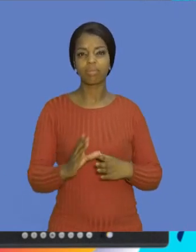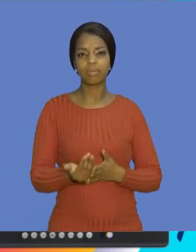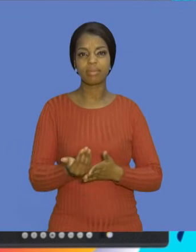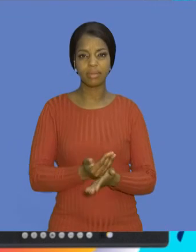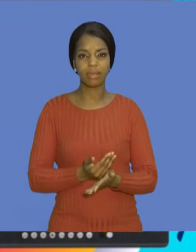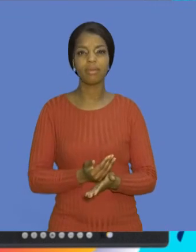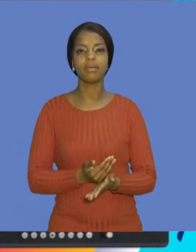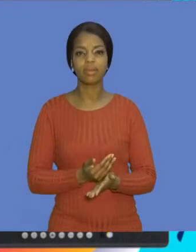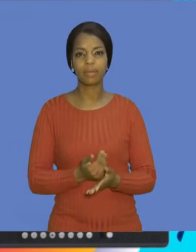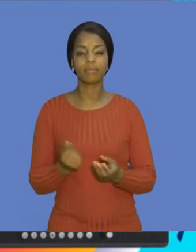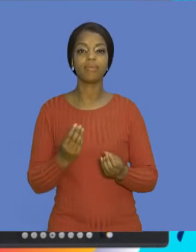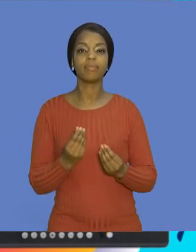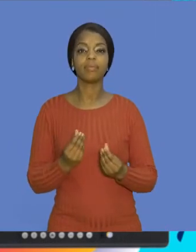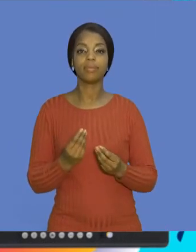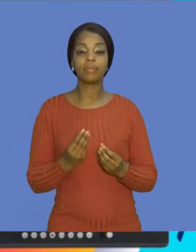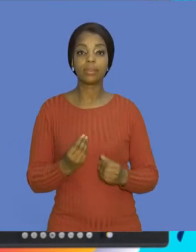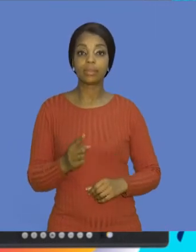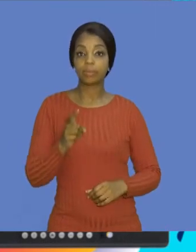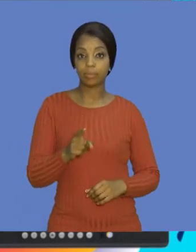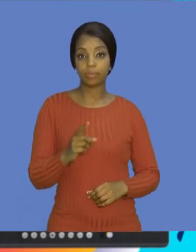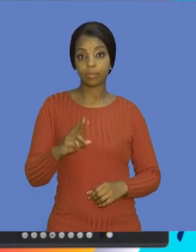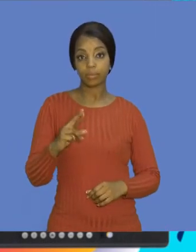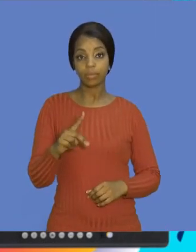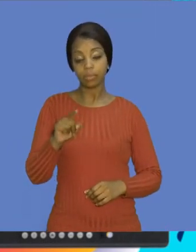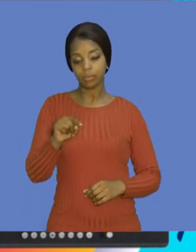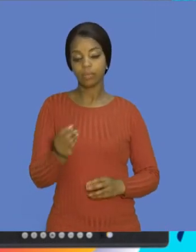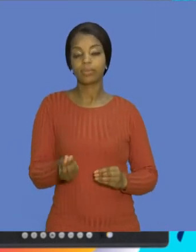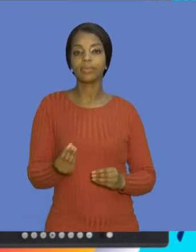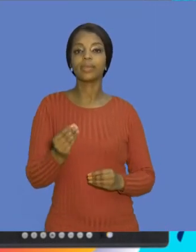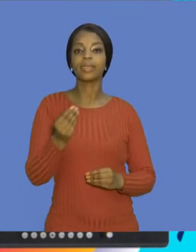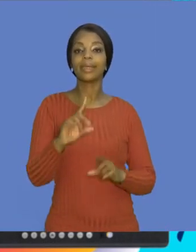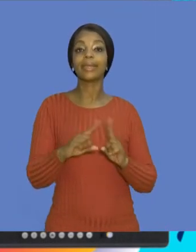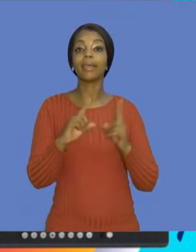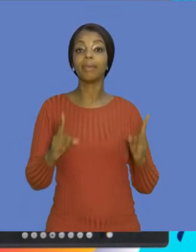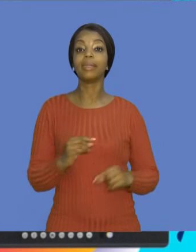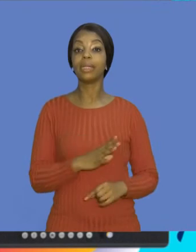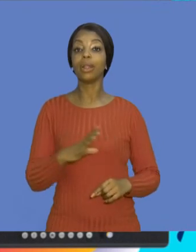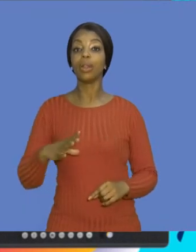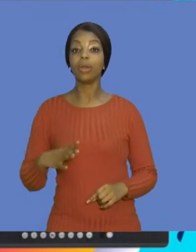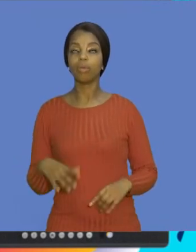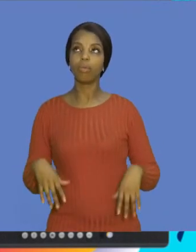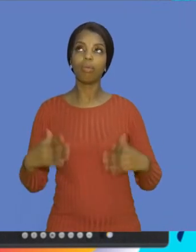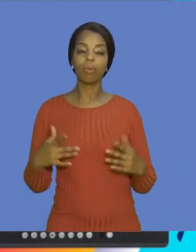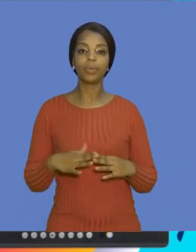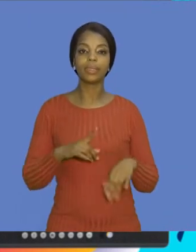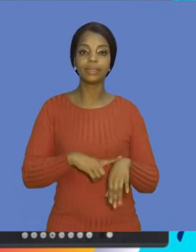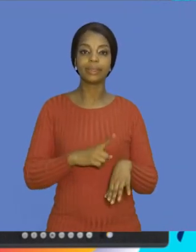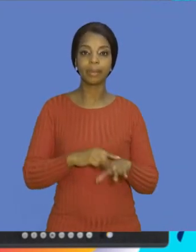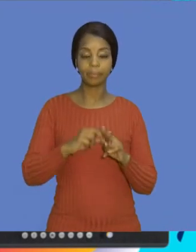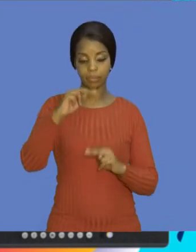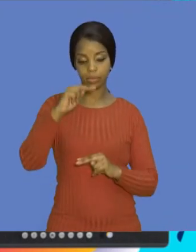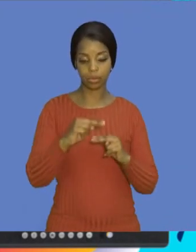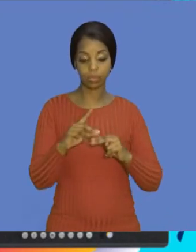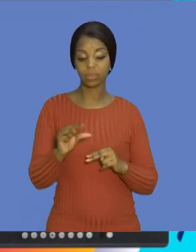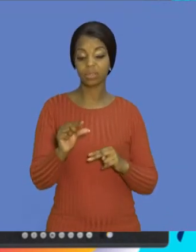said the longer the period, the shorter the doubling up of the interest. But the longer the shorter